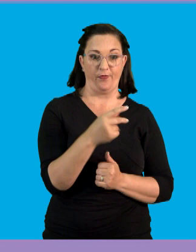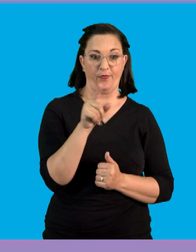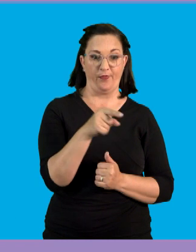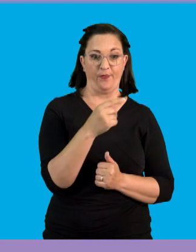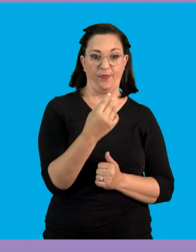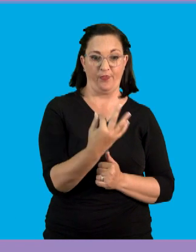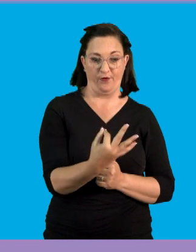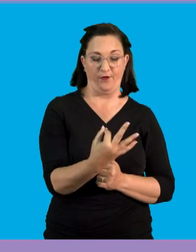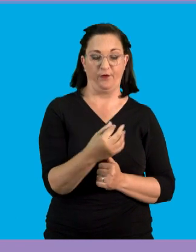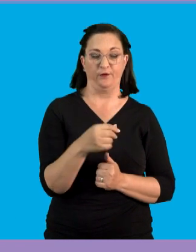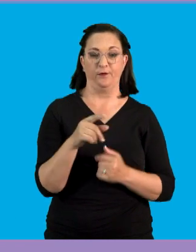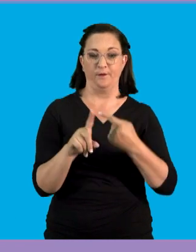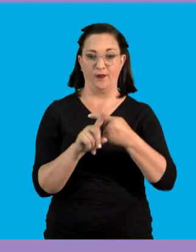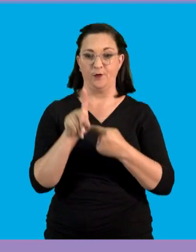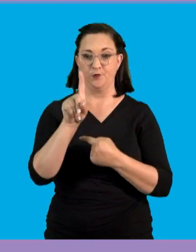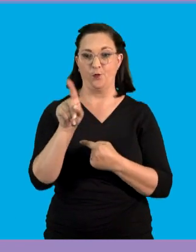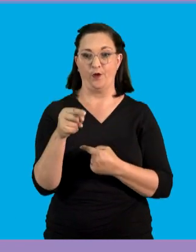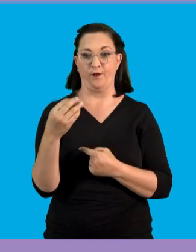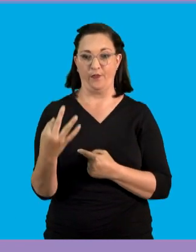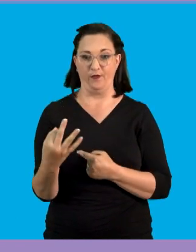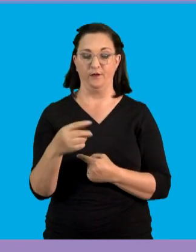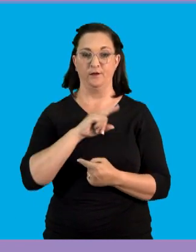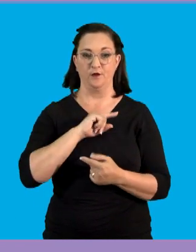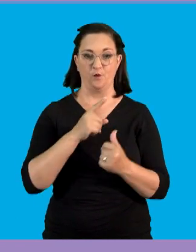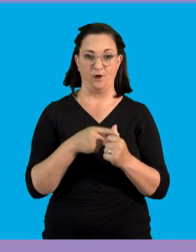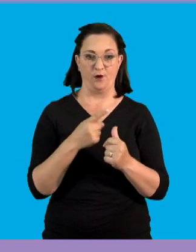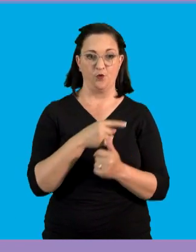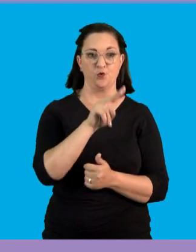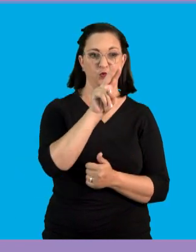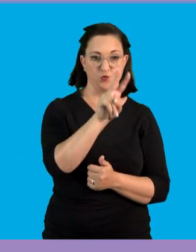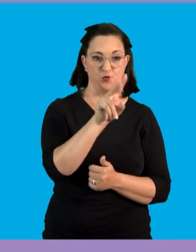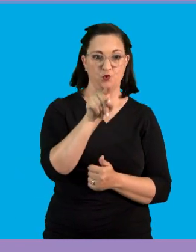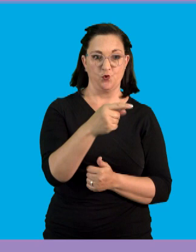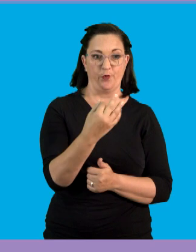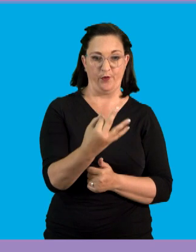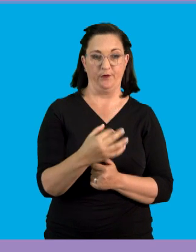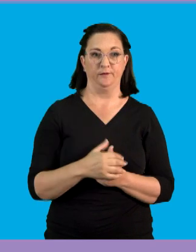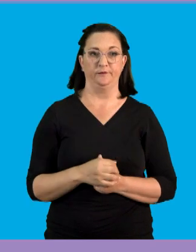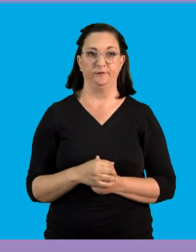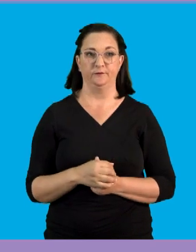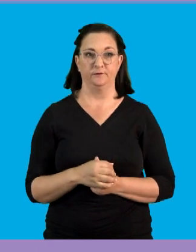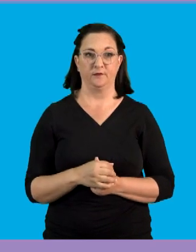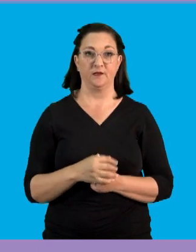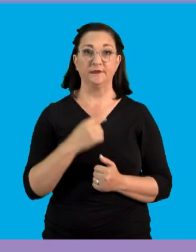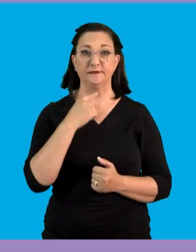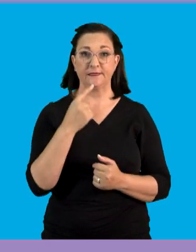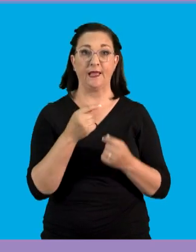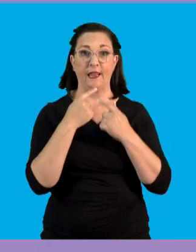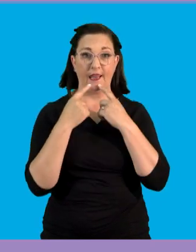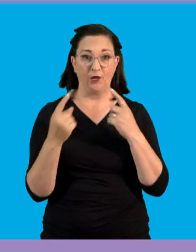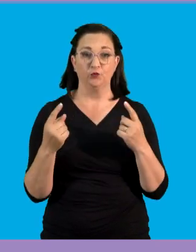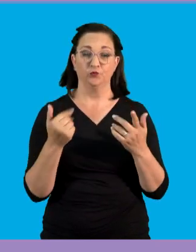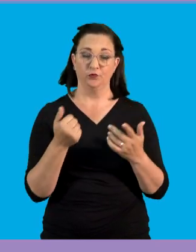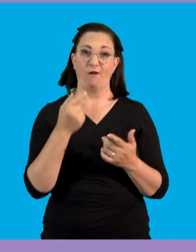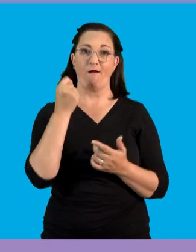third gives us 2 thirds. So just remember, 1 third plus 1 third. If you read it out loud, it will